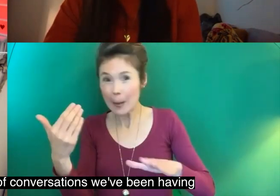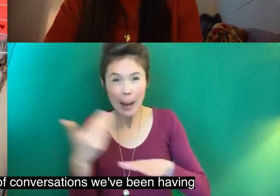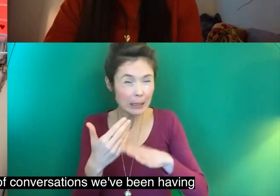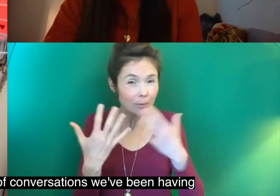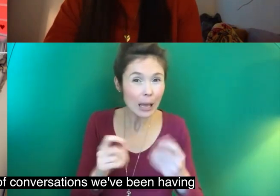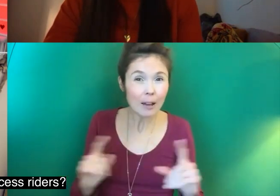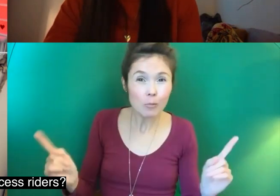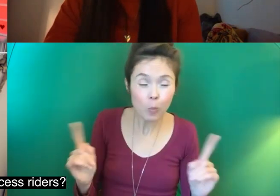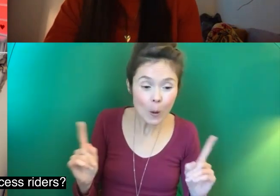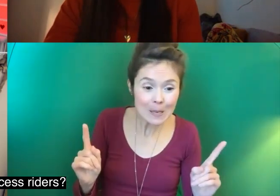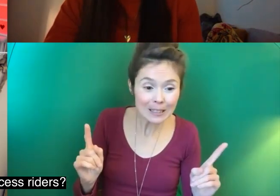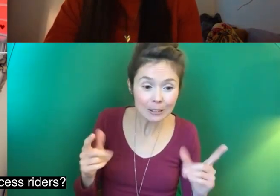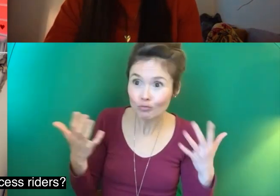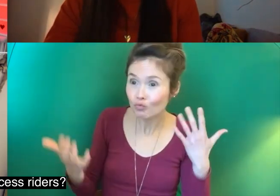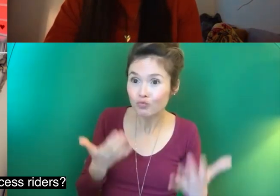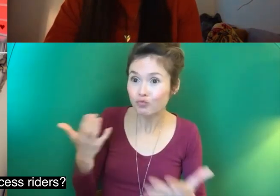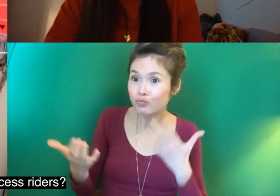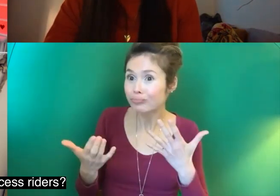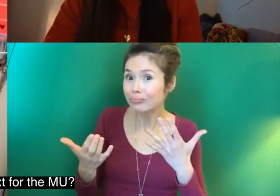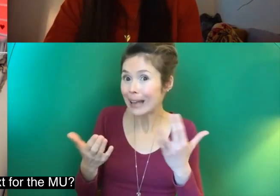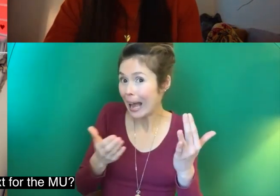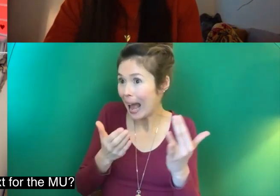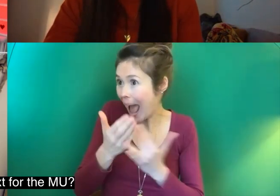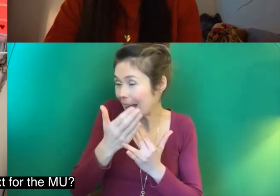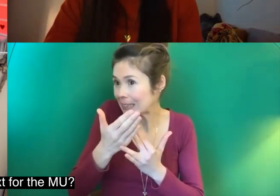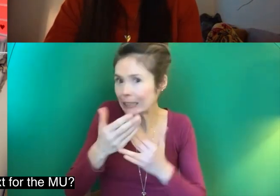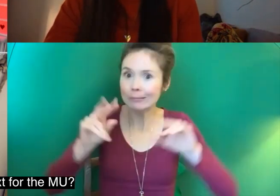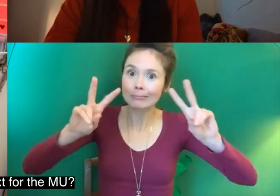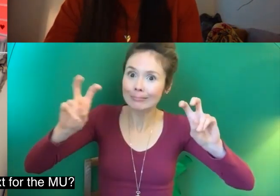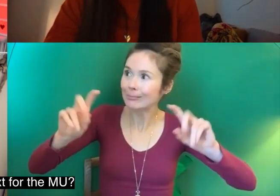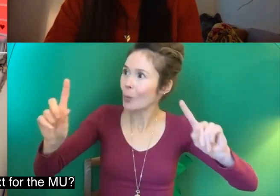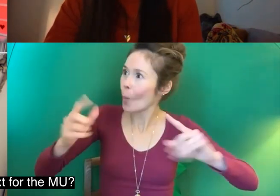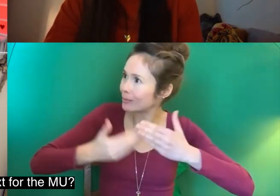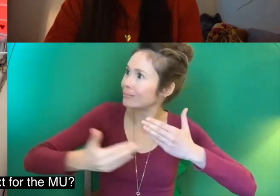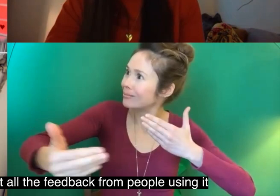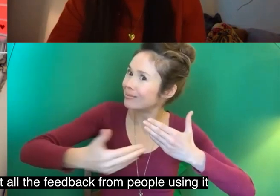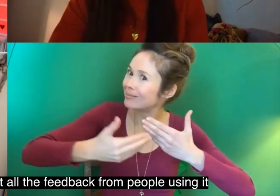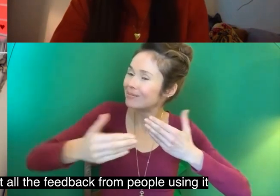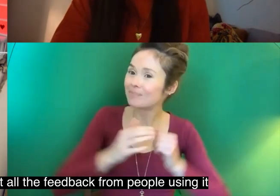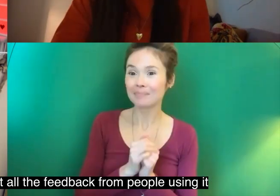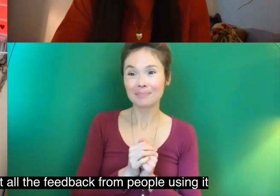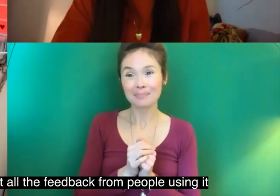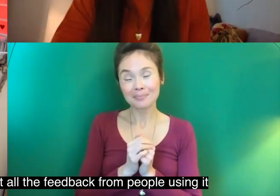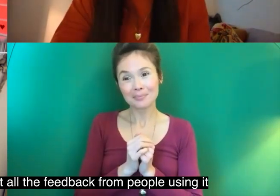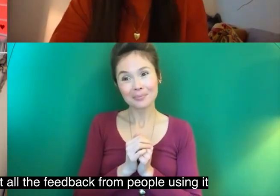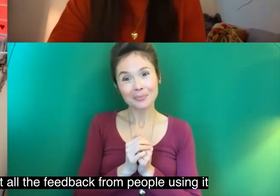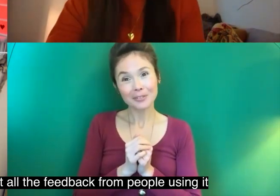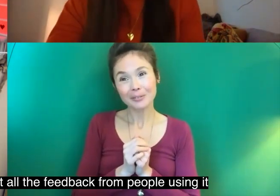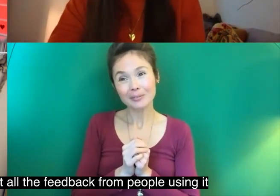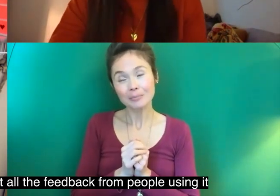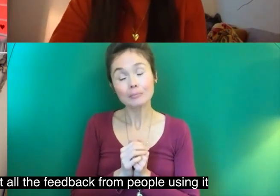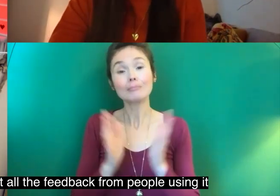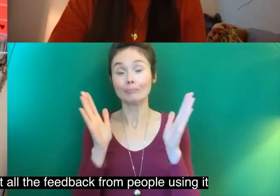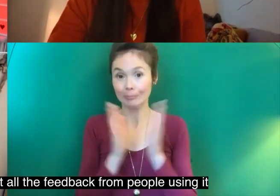kind of conversation we have about access riders, and what's next for the MU? We're really hoping